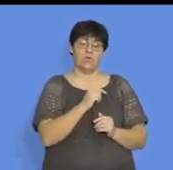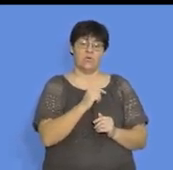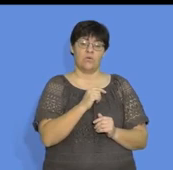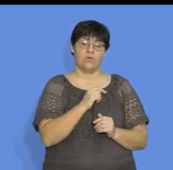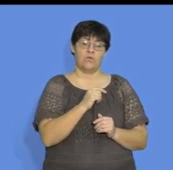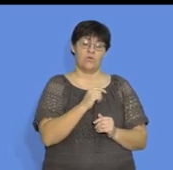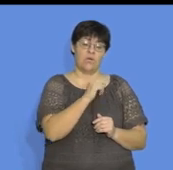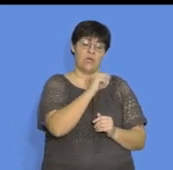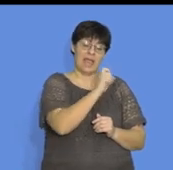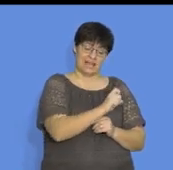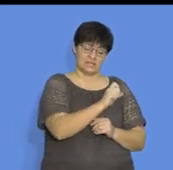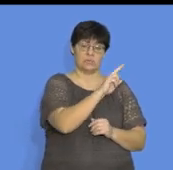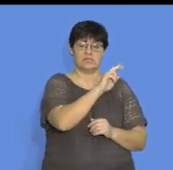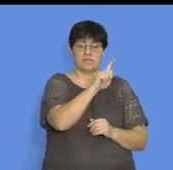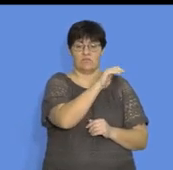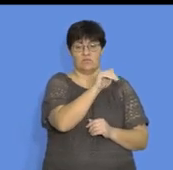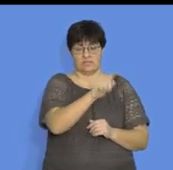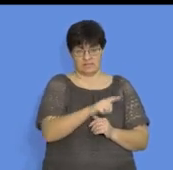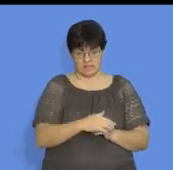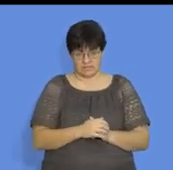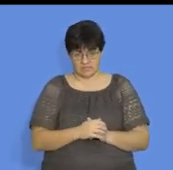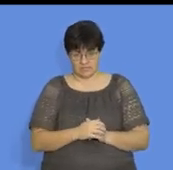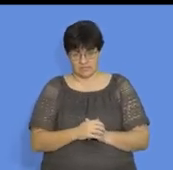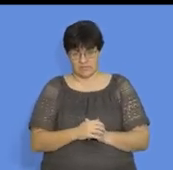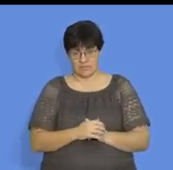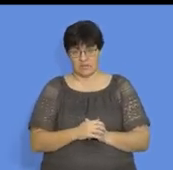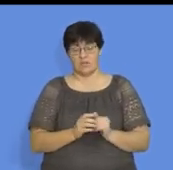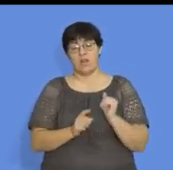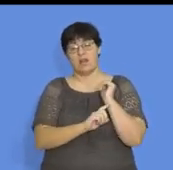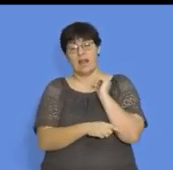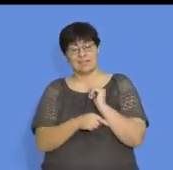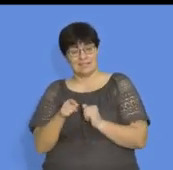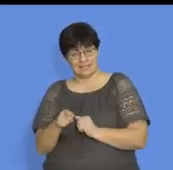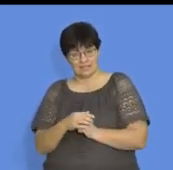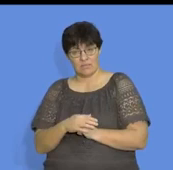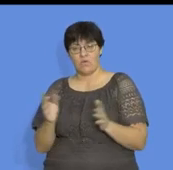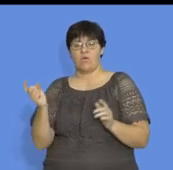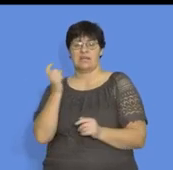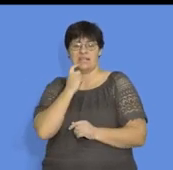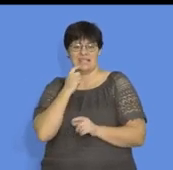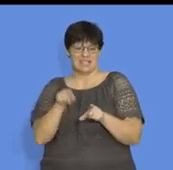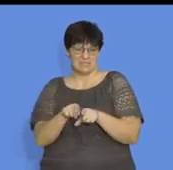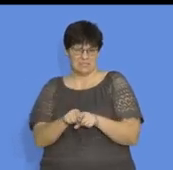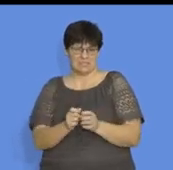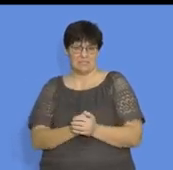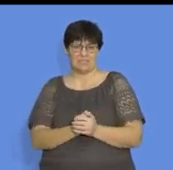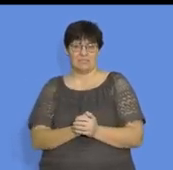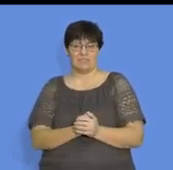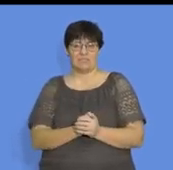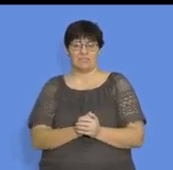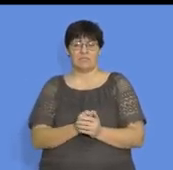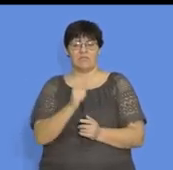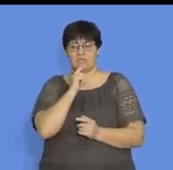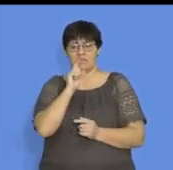7. Now, the last example that we're looking at, this is easy as well. Firstly, you just label this